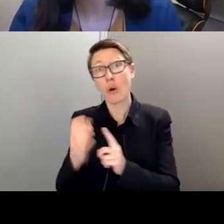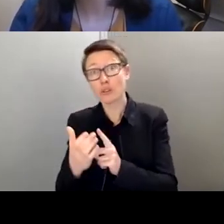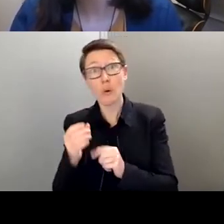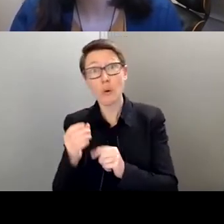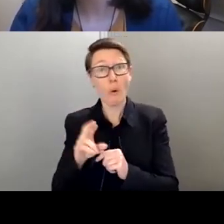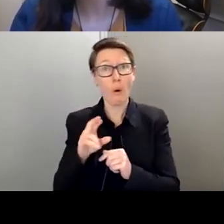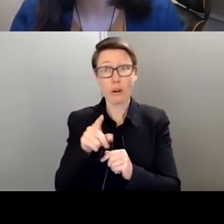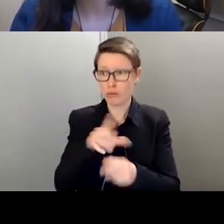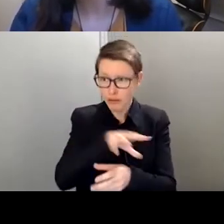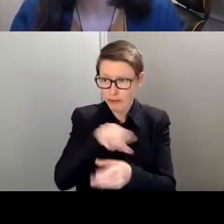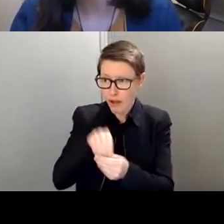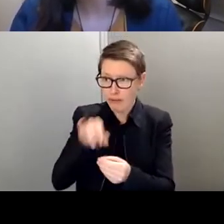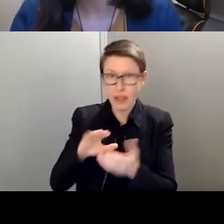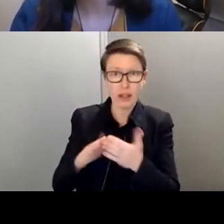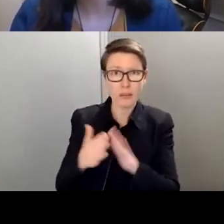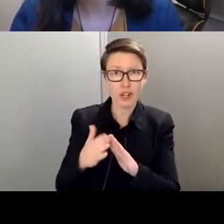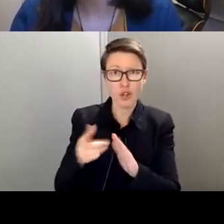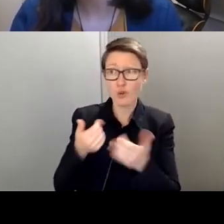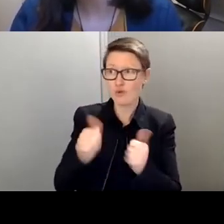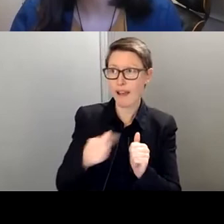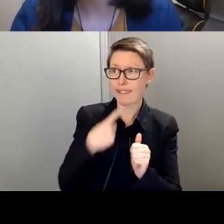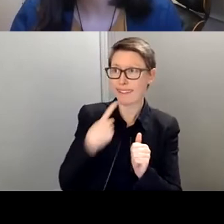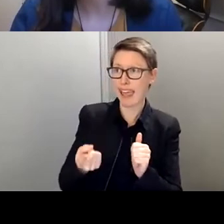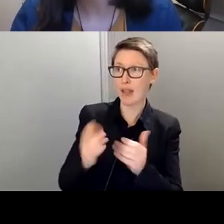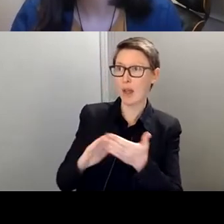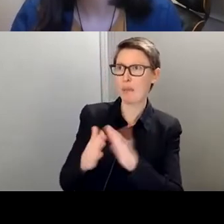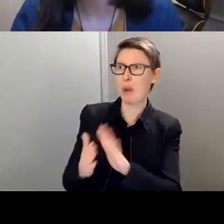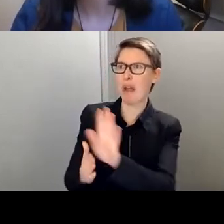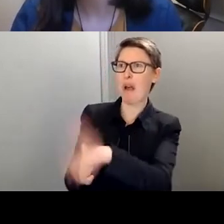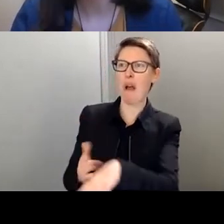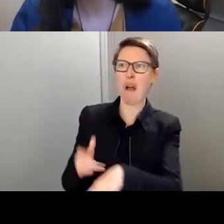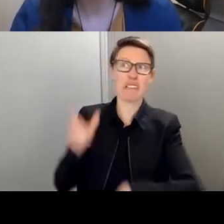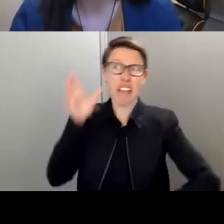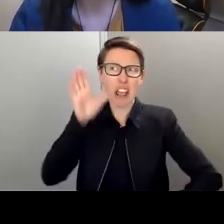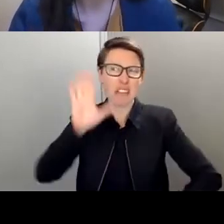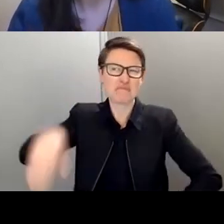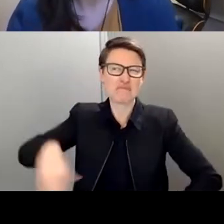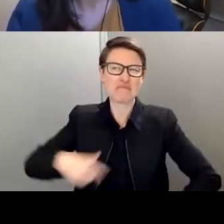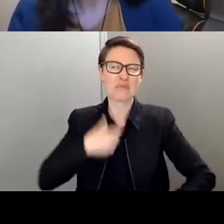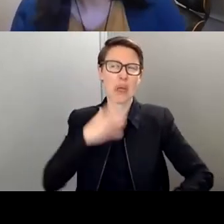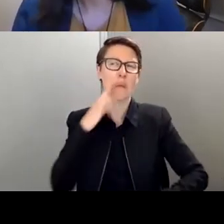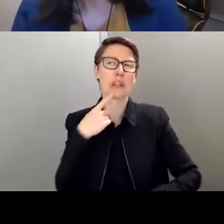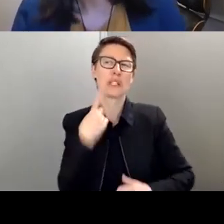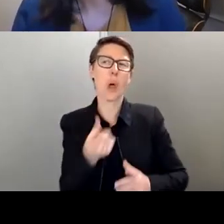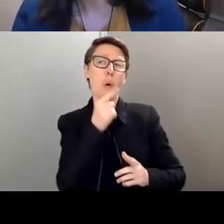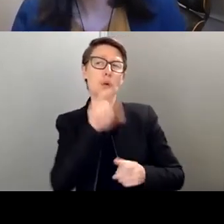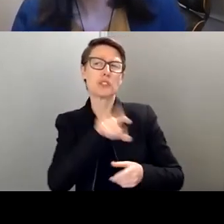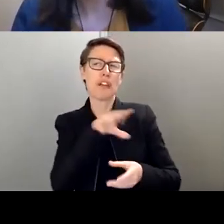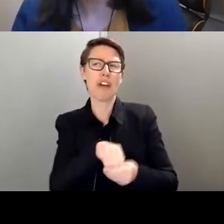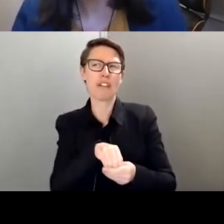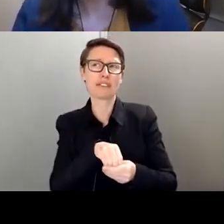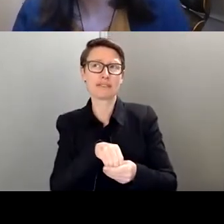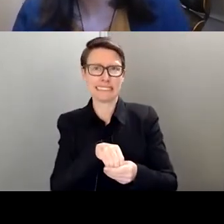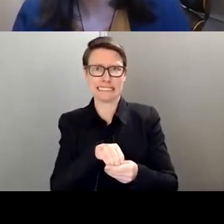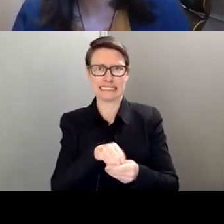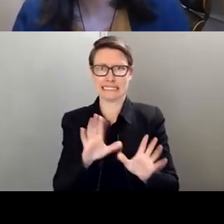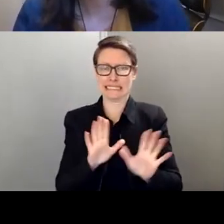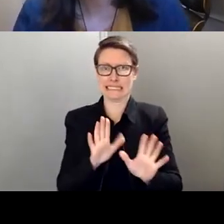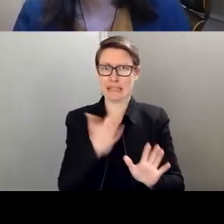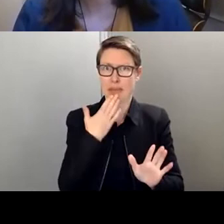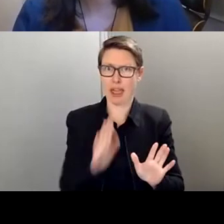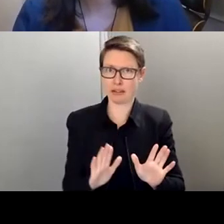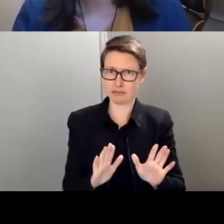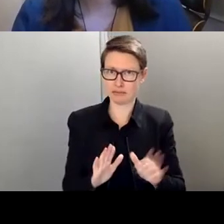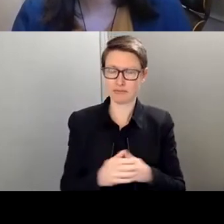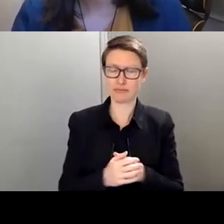community and you're trying to tell the community who should be there. Very, very bad. And then I would say on the